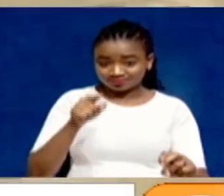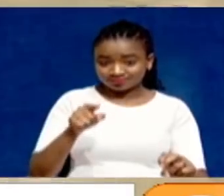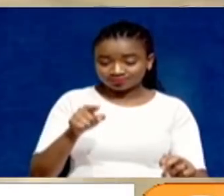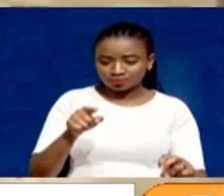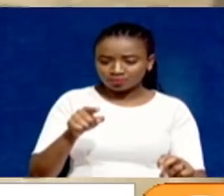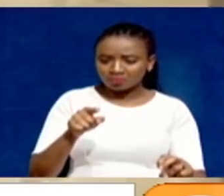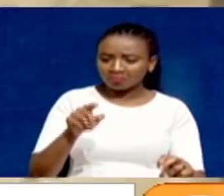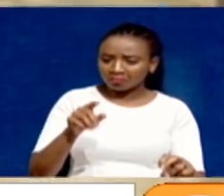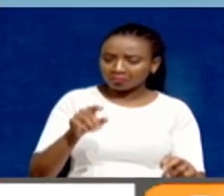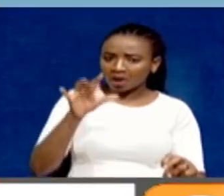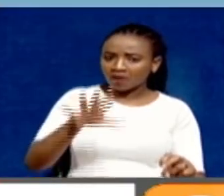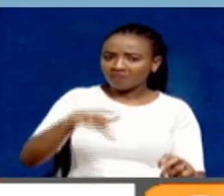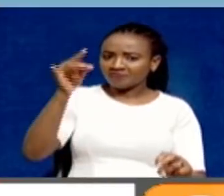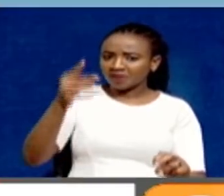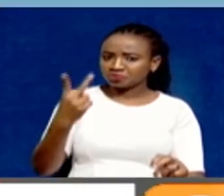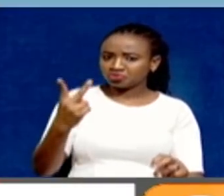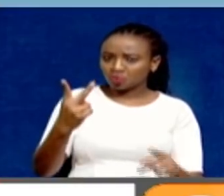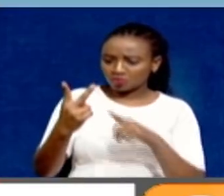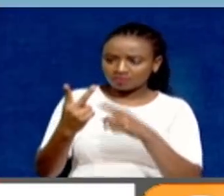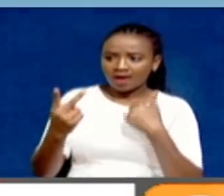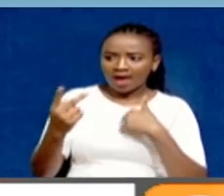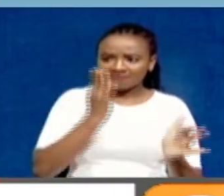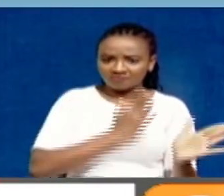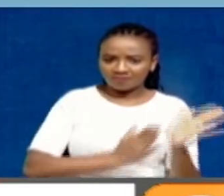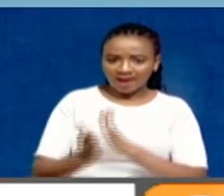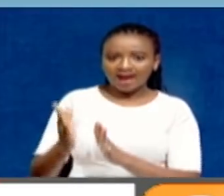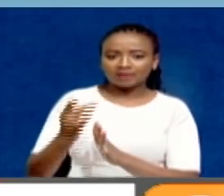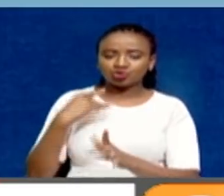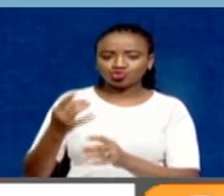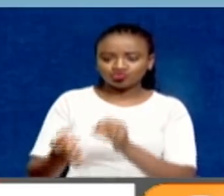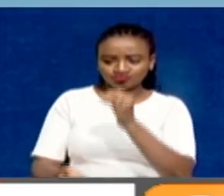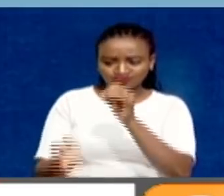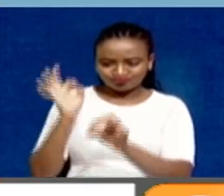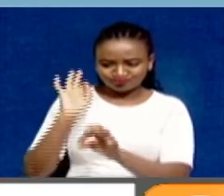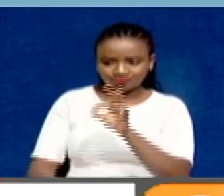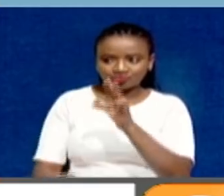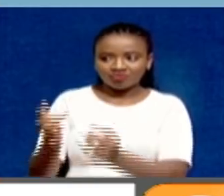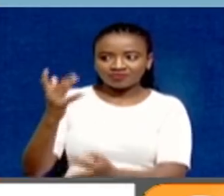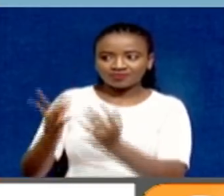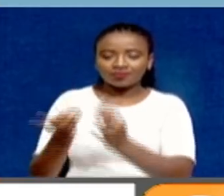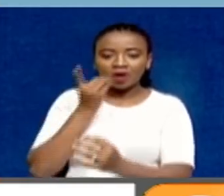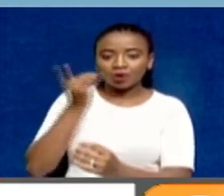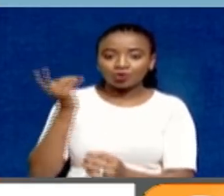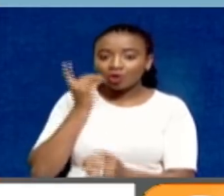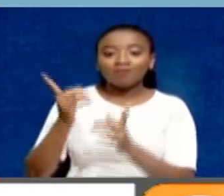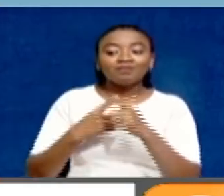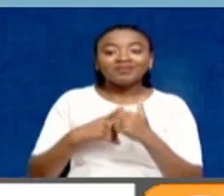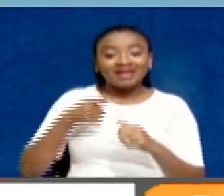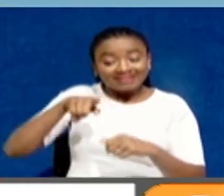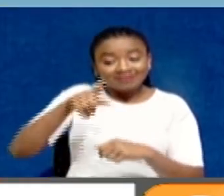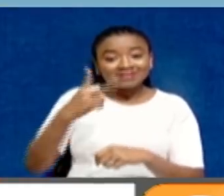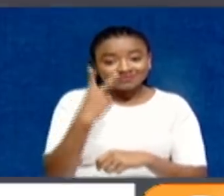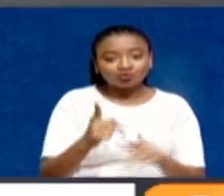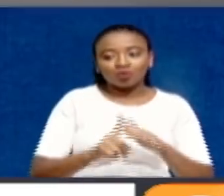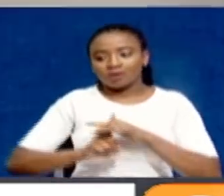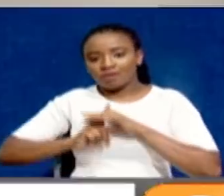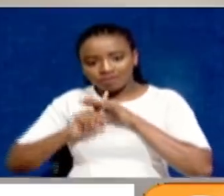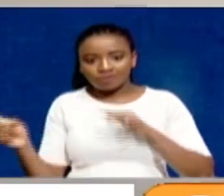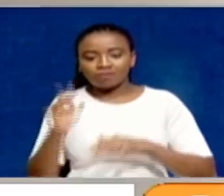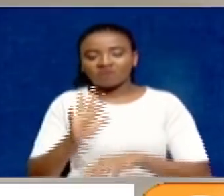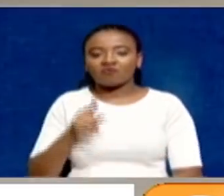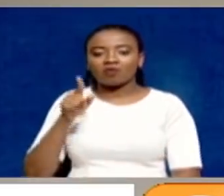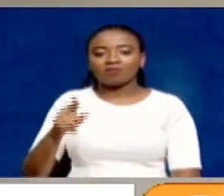two who allegedly had planning to burn one of the cubicles and who were later seen leaving the scene before the fire erupted.